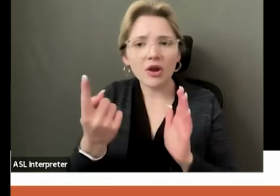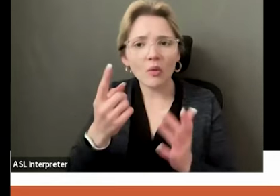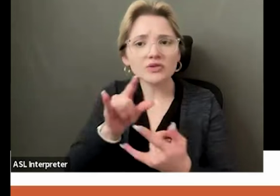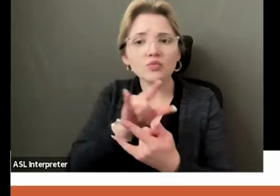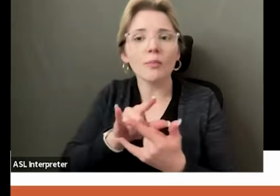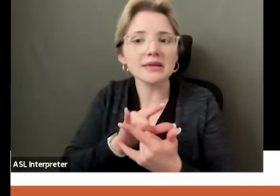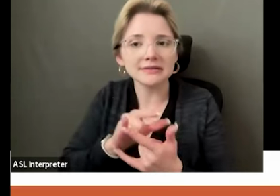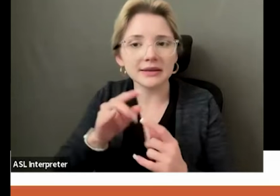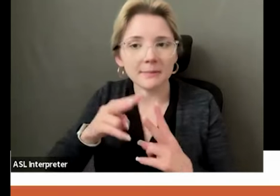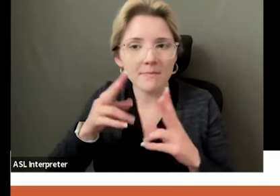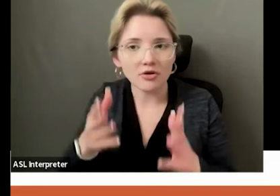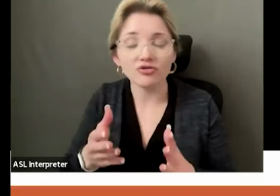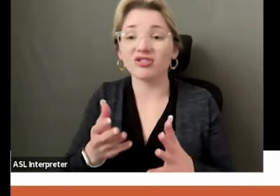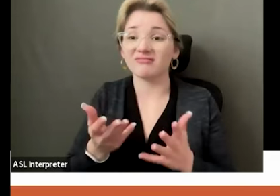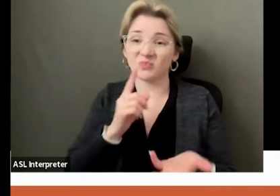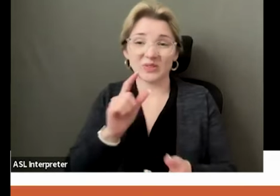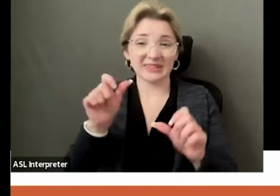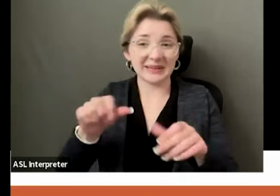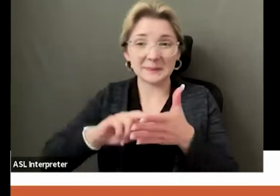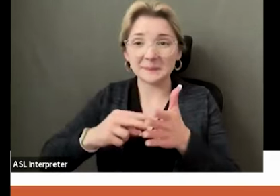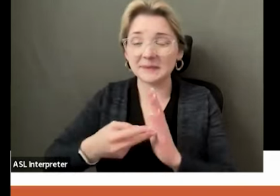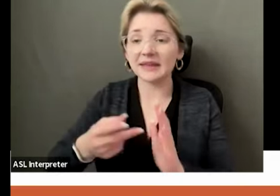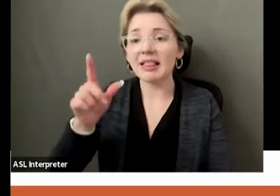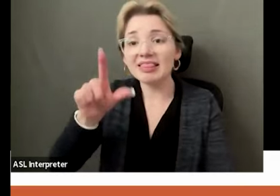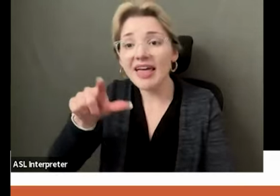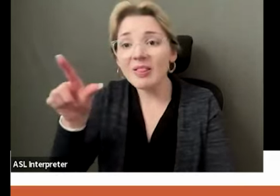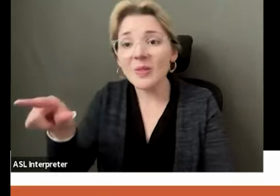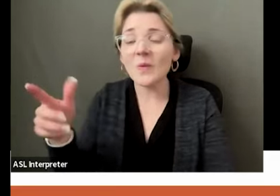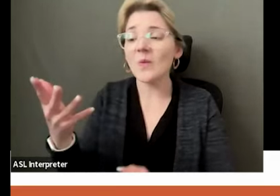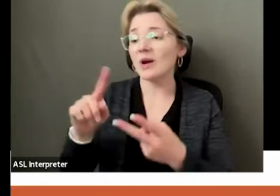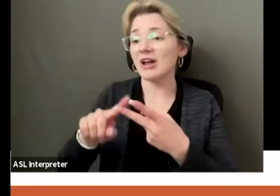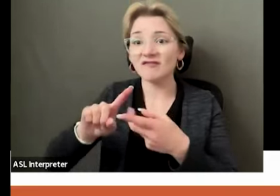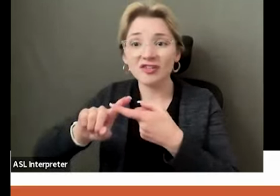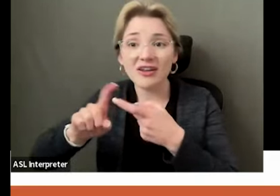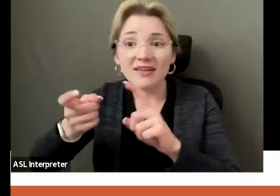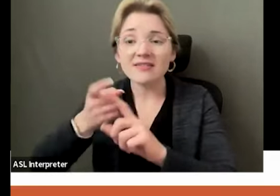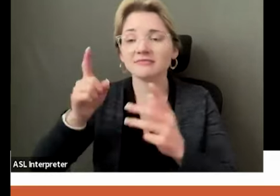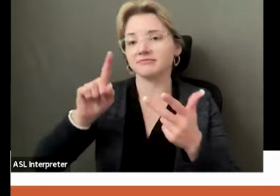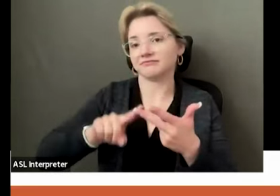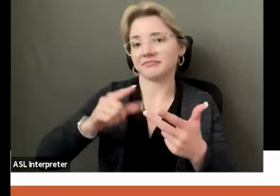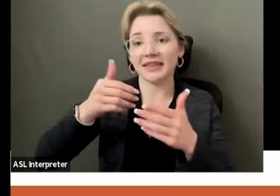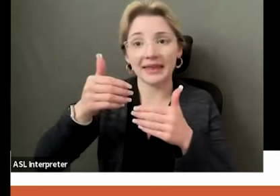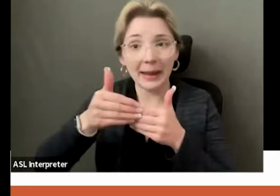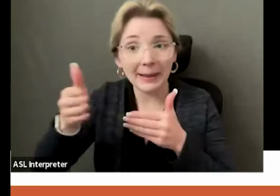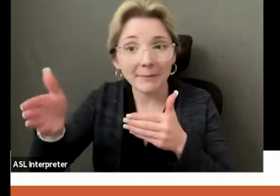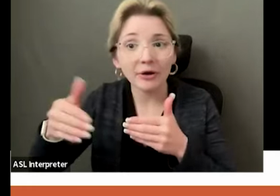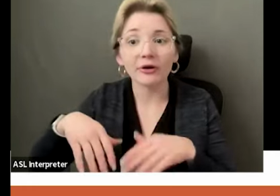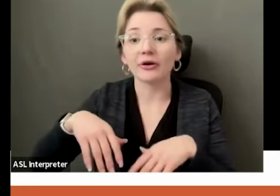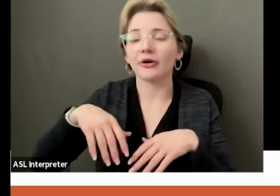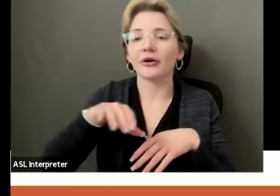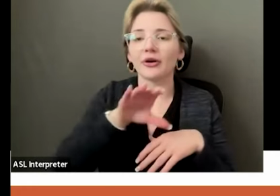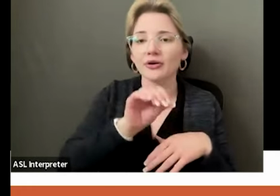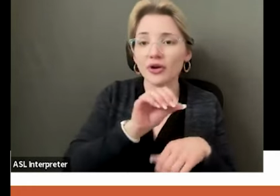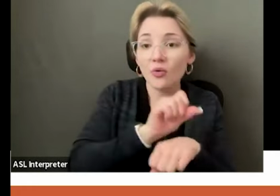up as a landlord, a friend, a neighbor, a coworker. So I think that's just